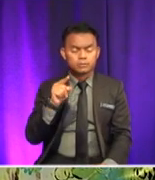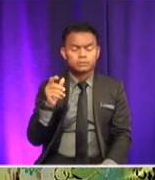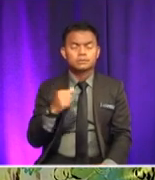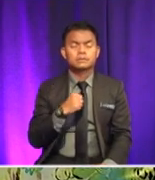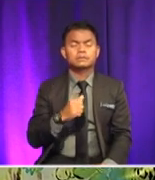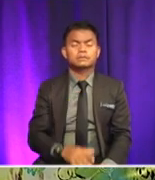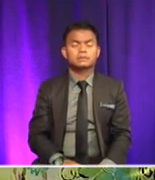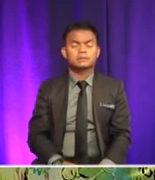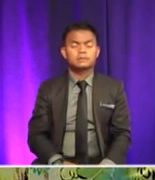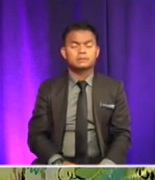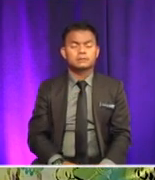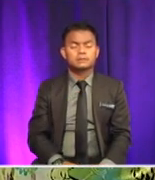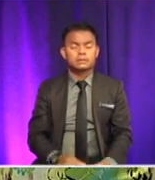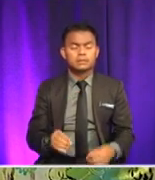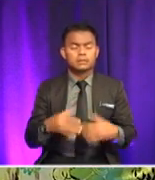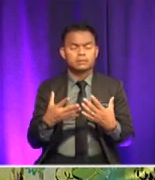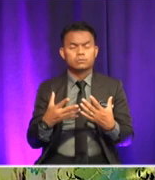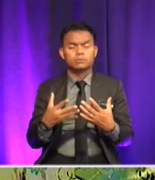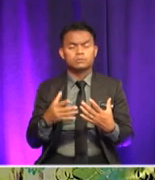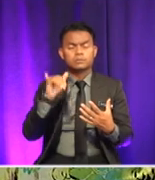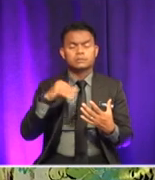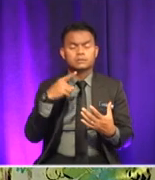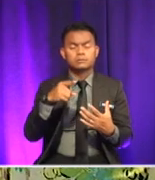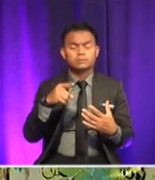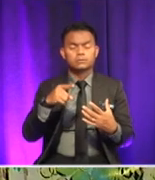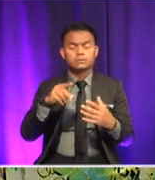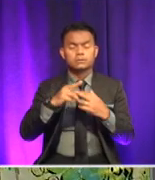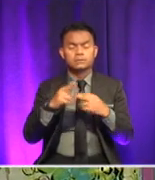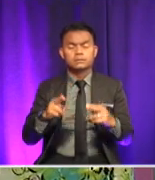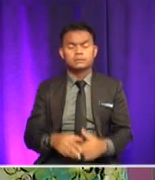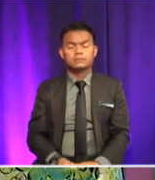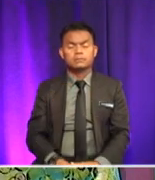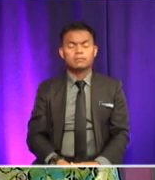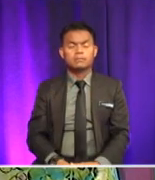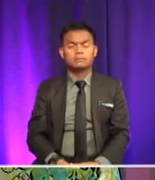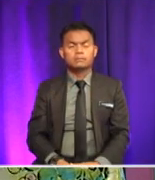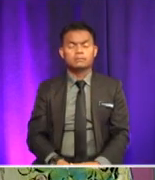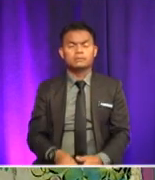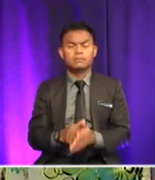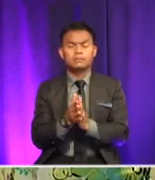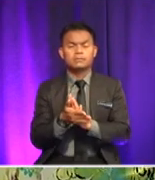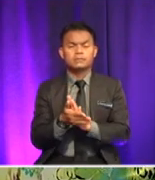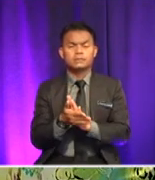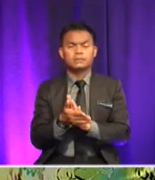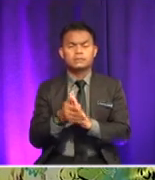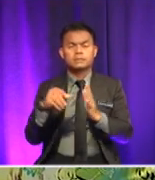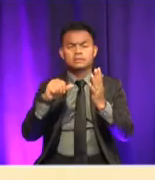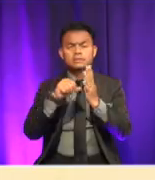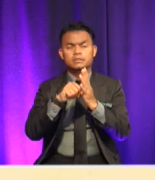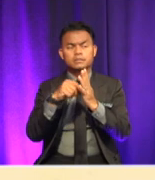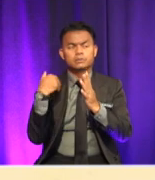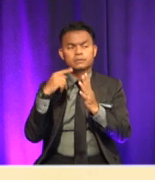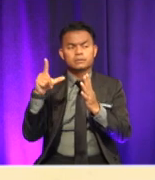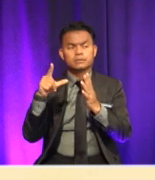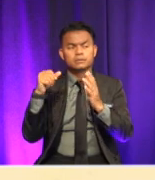passage, how do you feel about it? So what is your opinion in this scene? So the scene is significant. Remember, go back to the